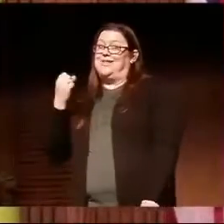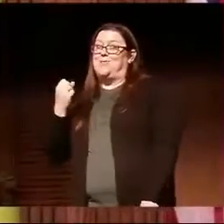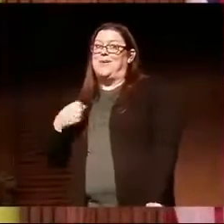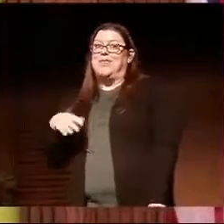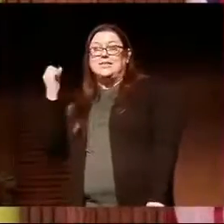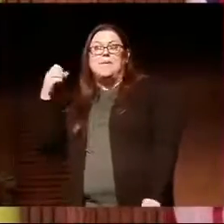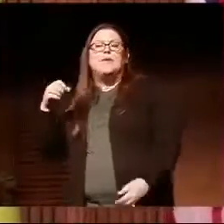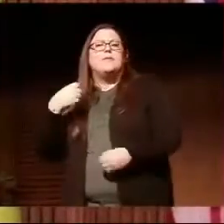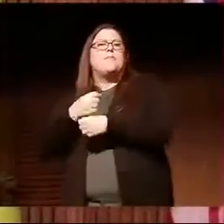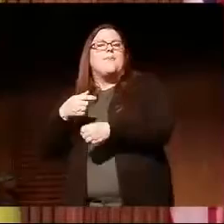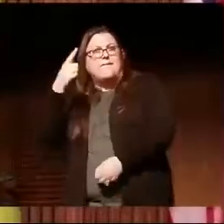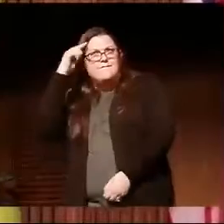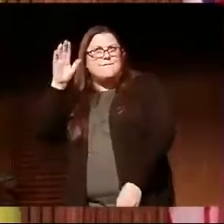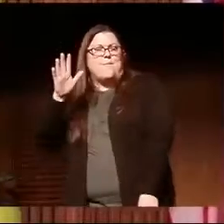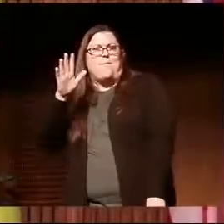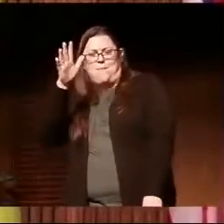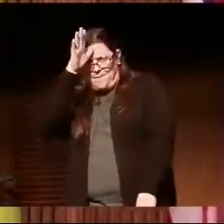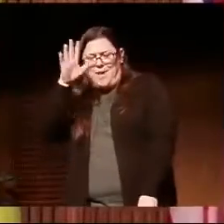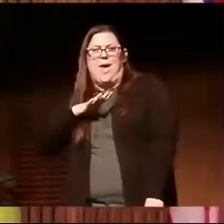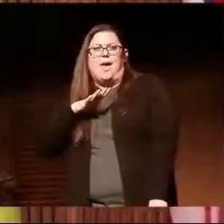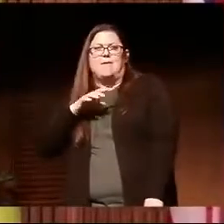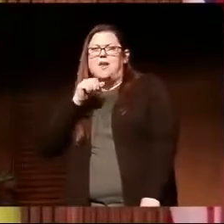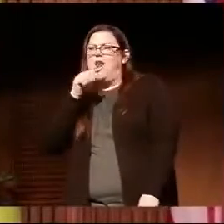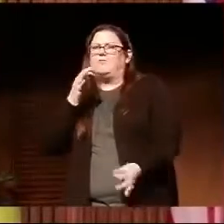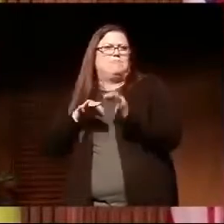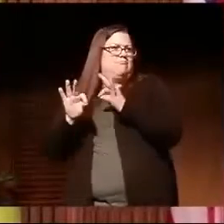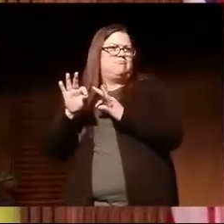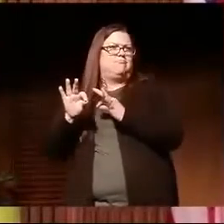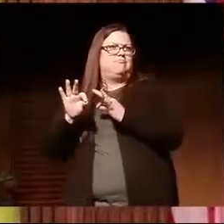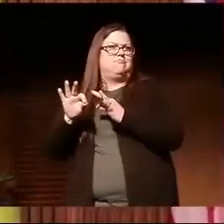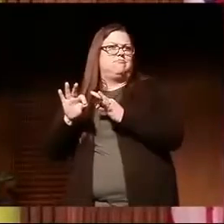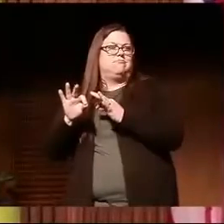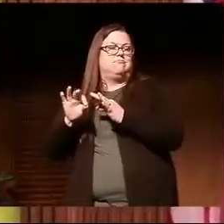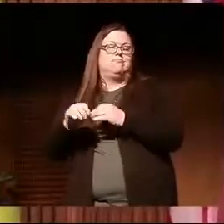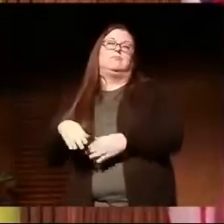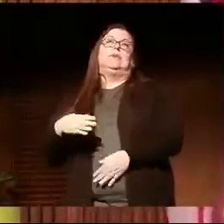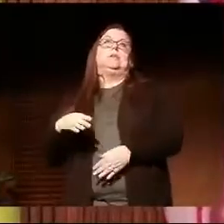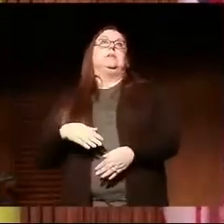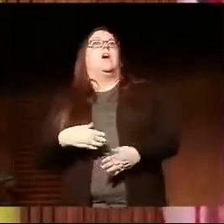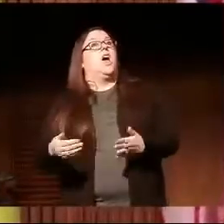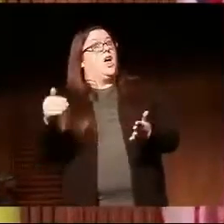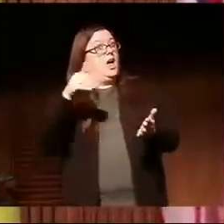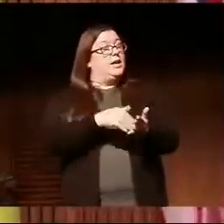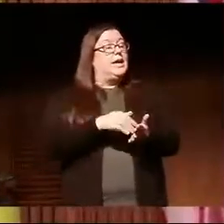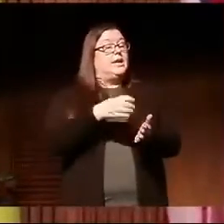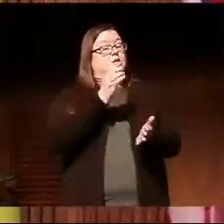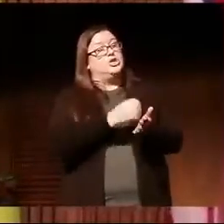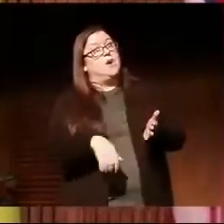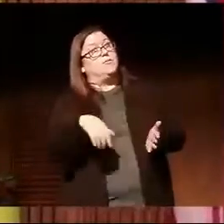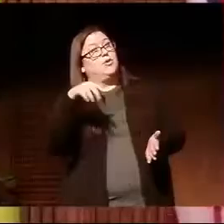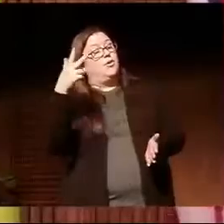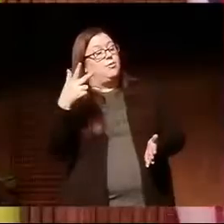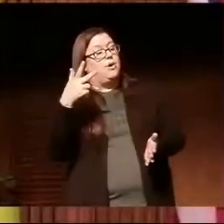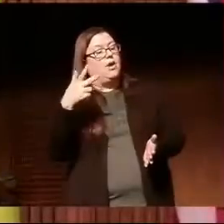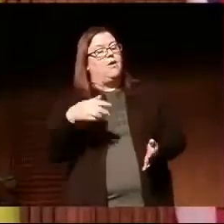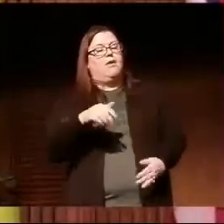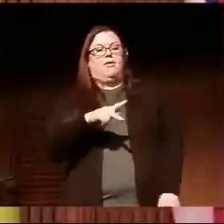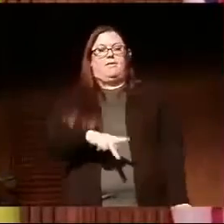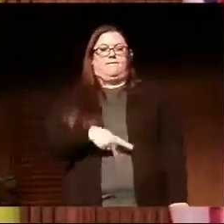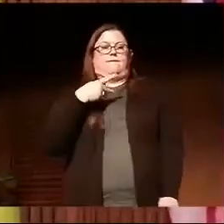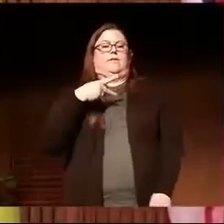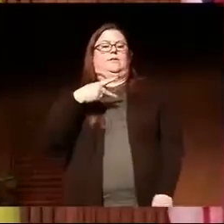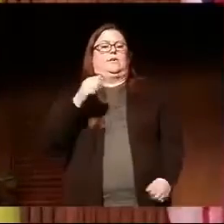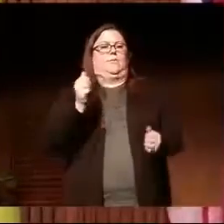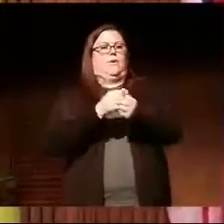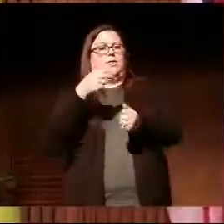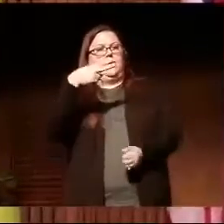man for the Sabbath." They've got it all twisted yet again. Chapter 3, you get to verse 6, and you have the Pharisees with the Herodians,